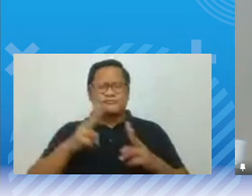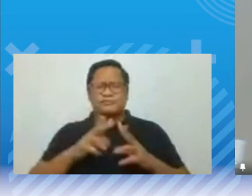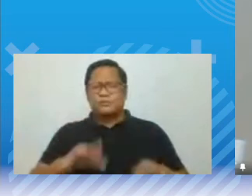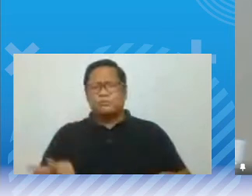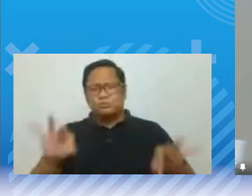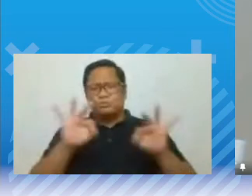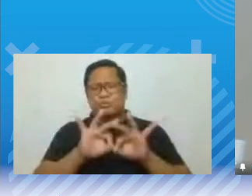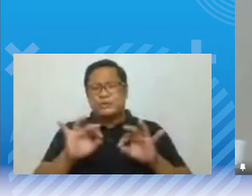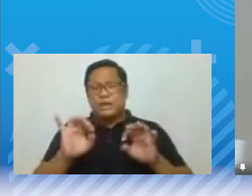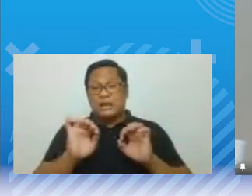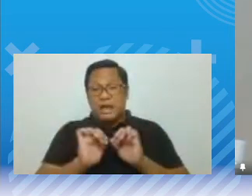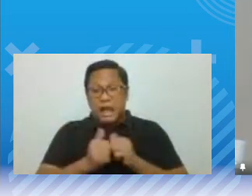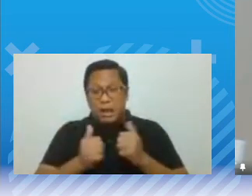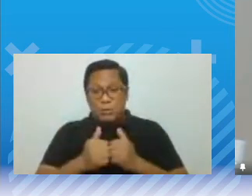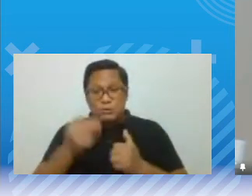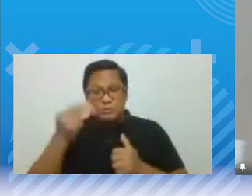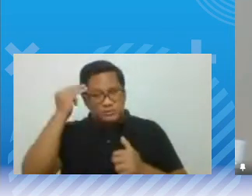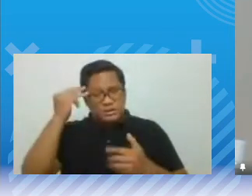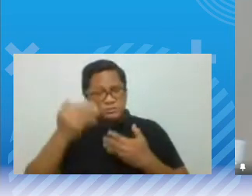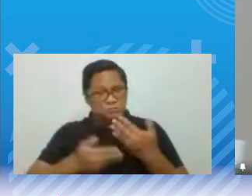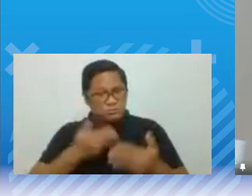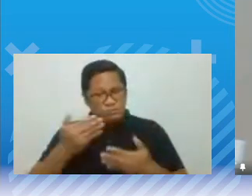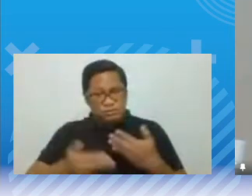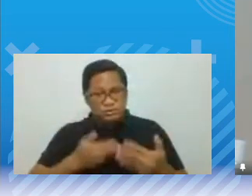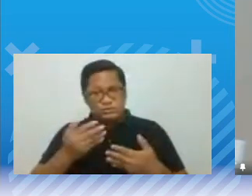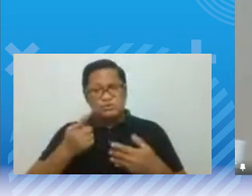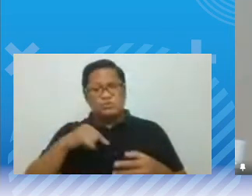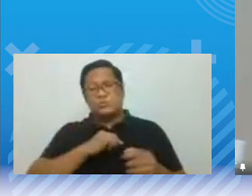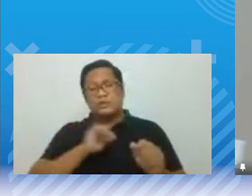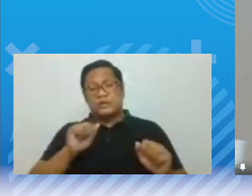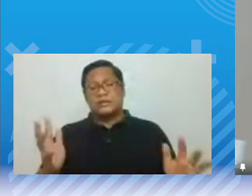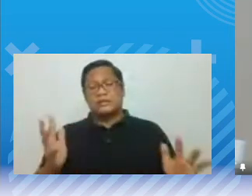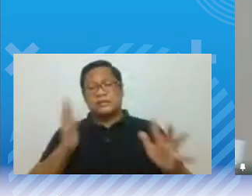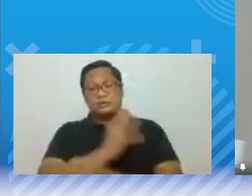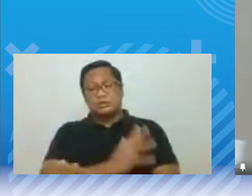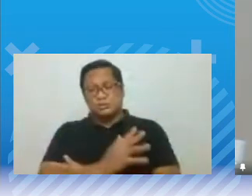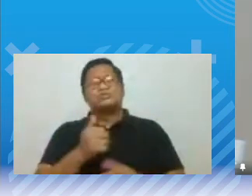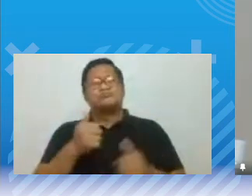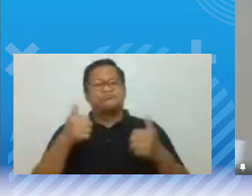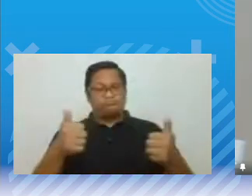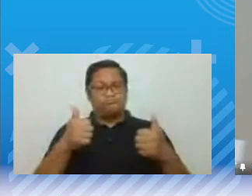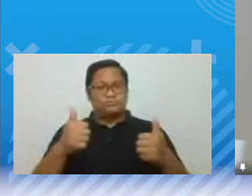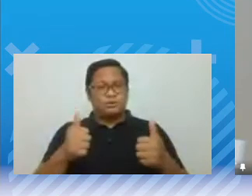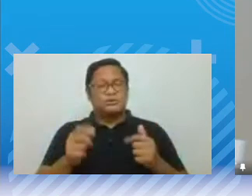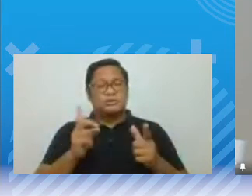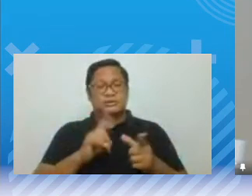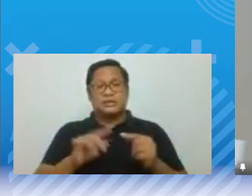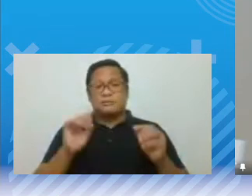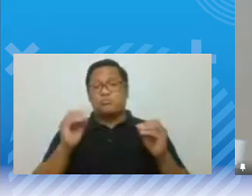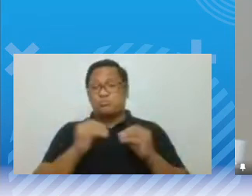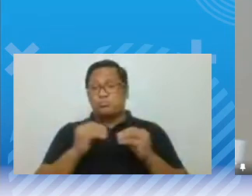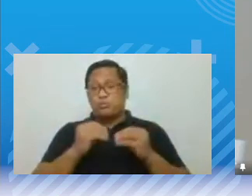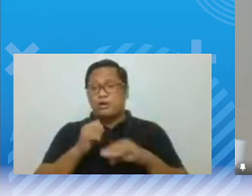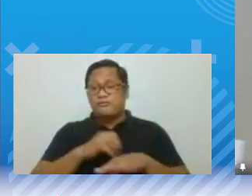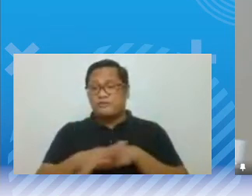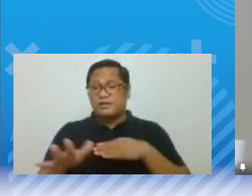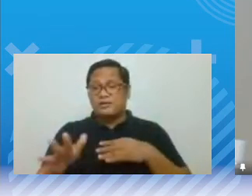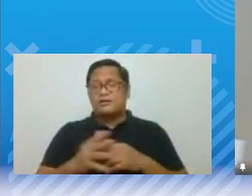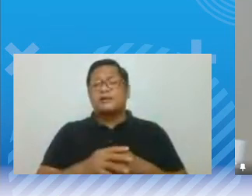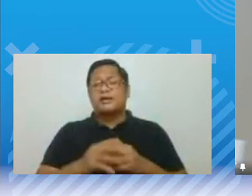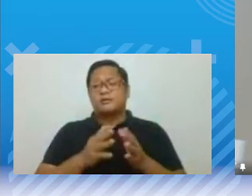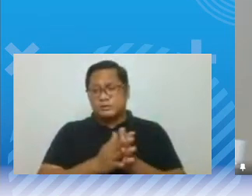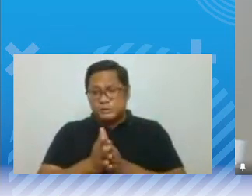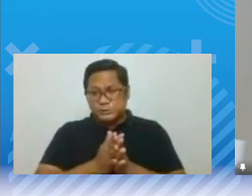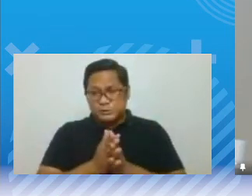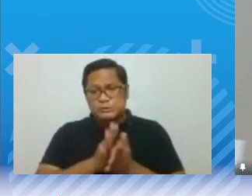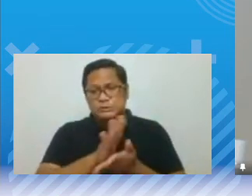the mind process so we can transition well and we can become more effective and efficient dun